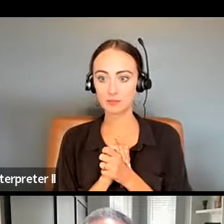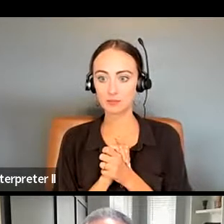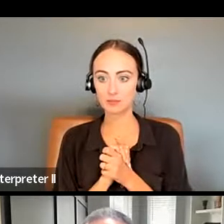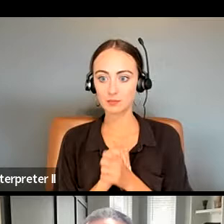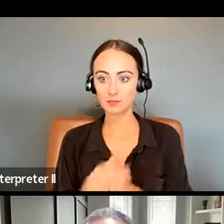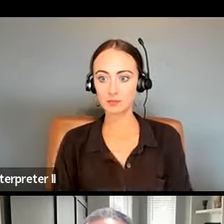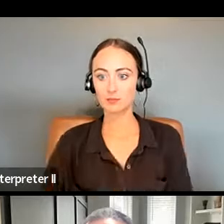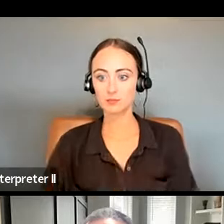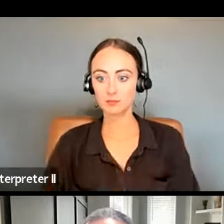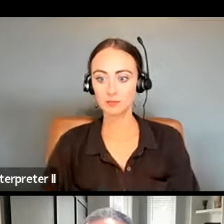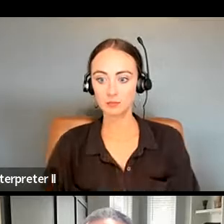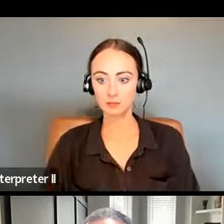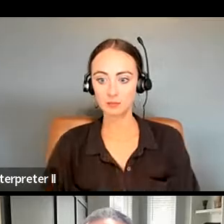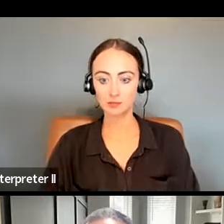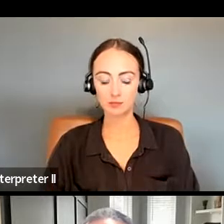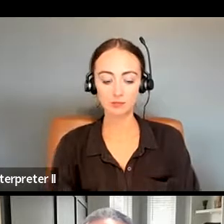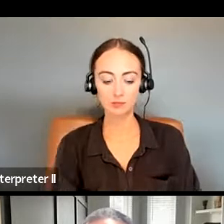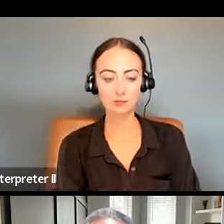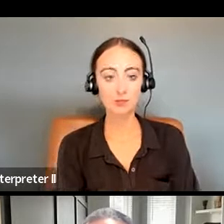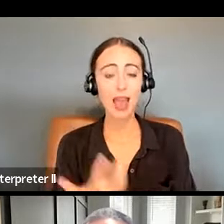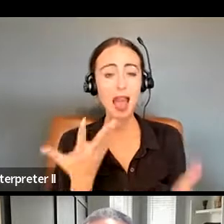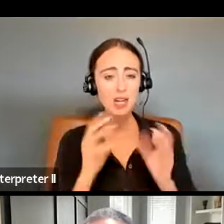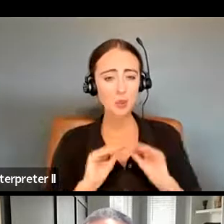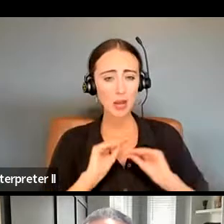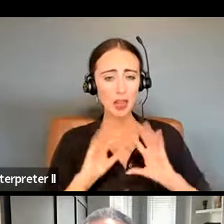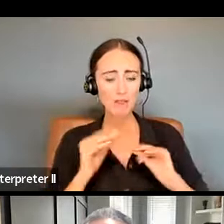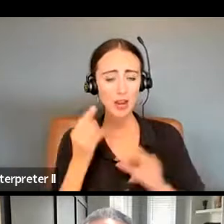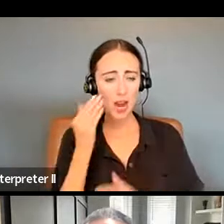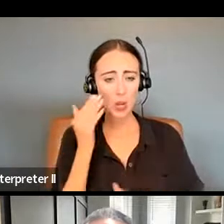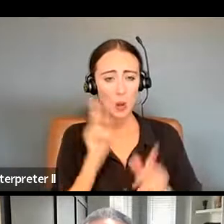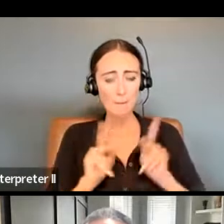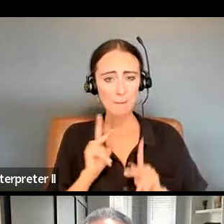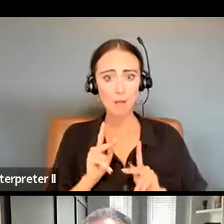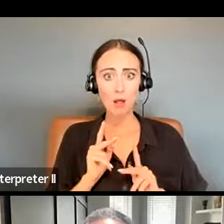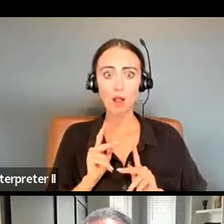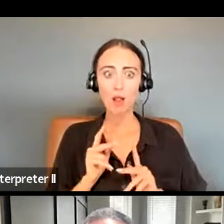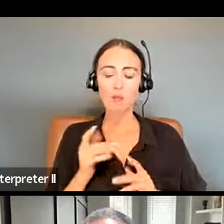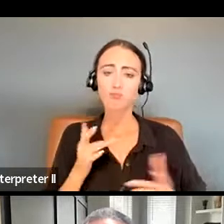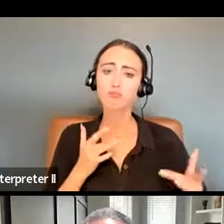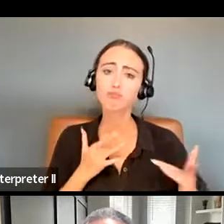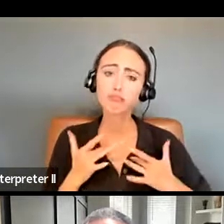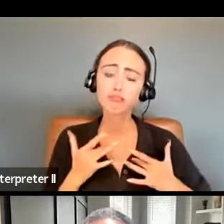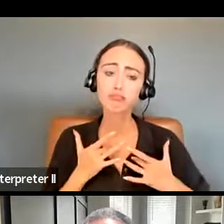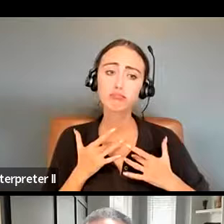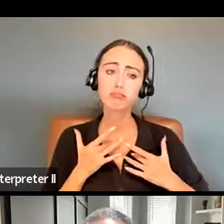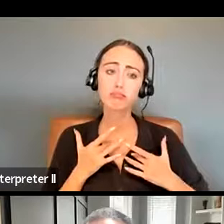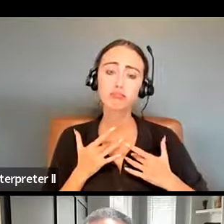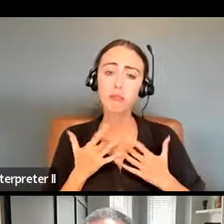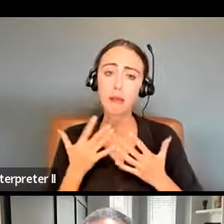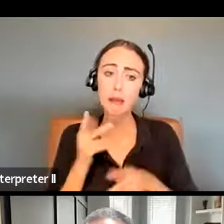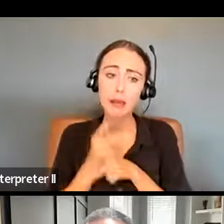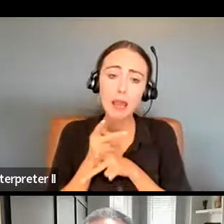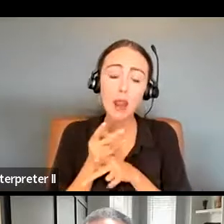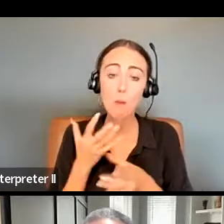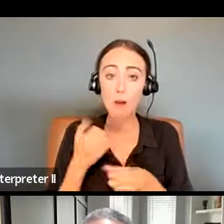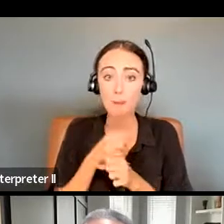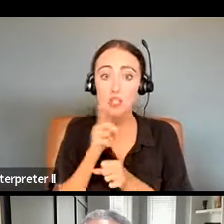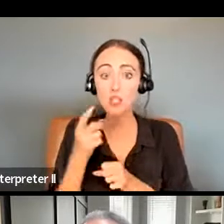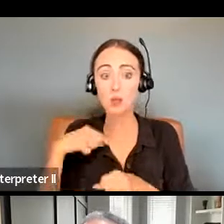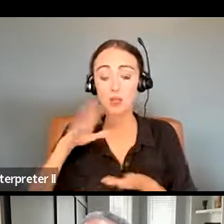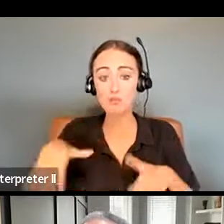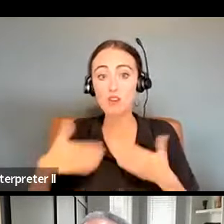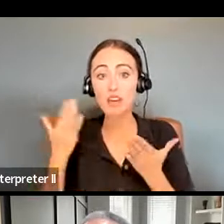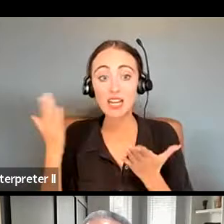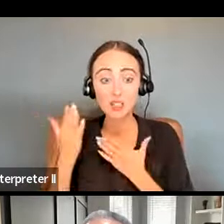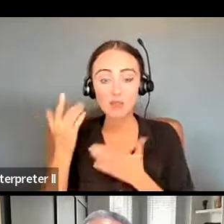be quick. I just want to clarify because I know people here are very caring and want to ensure that we are creating services for